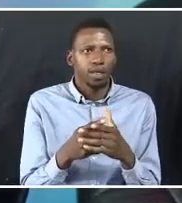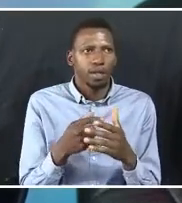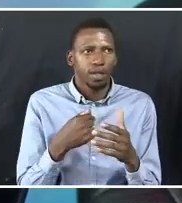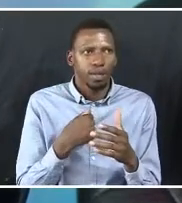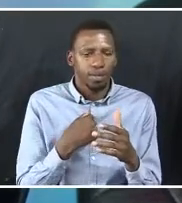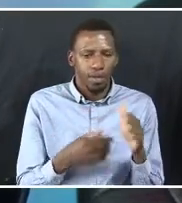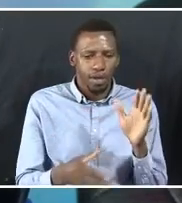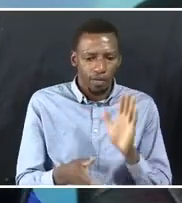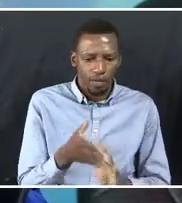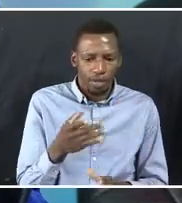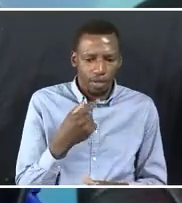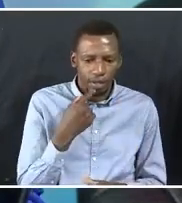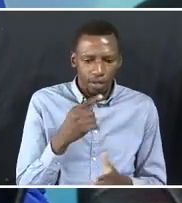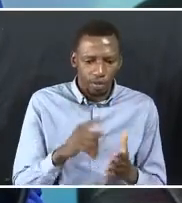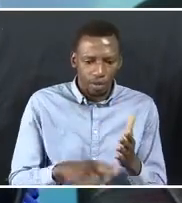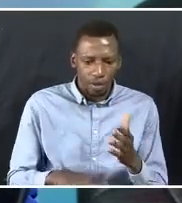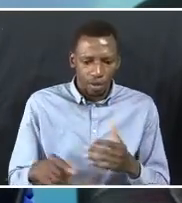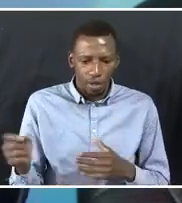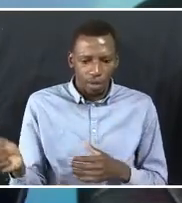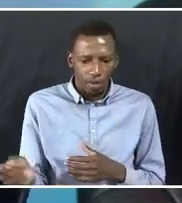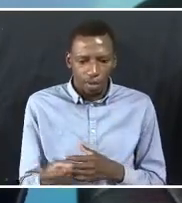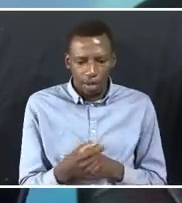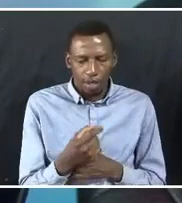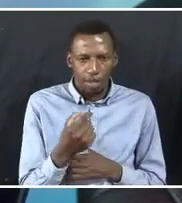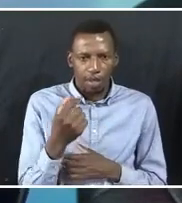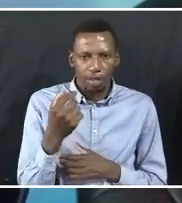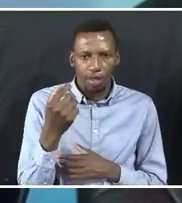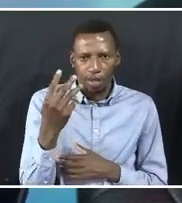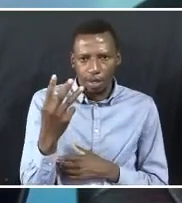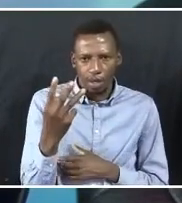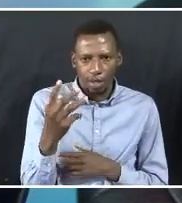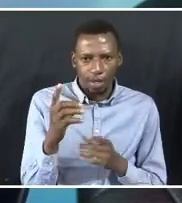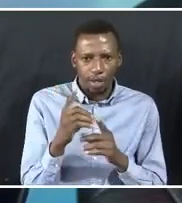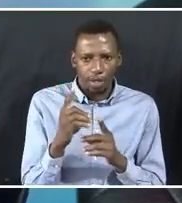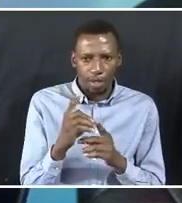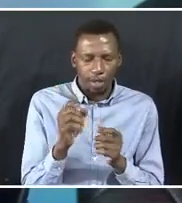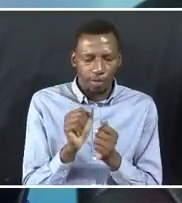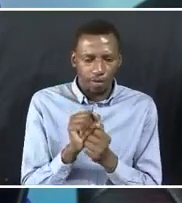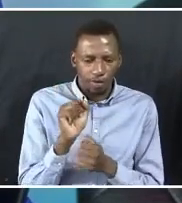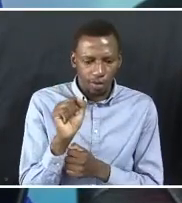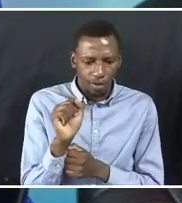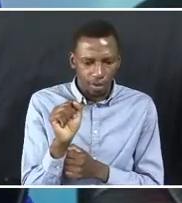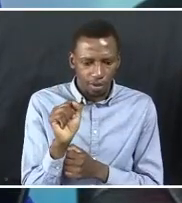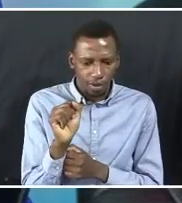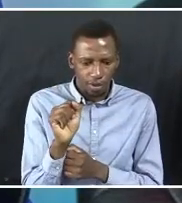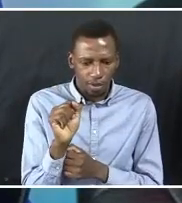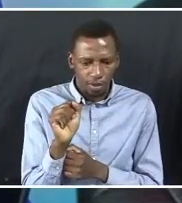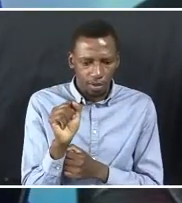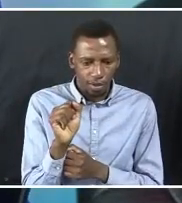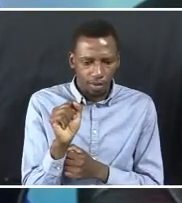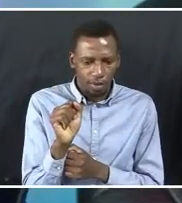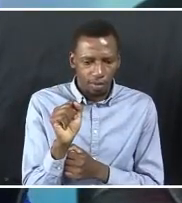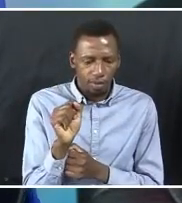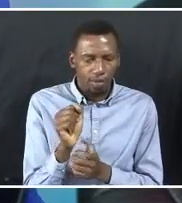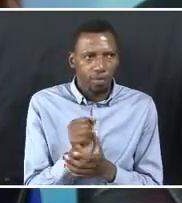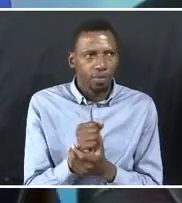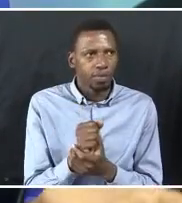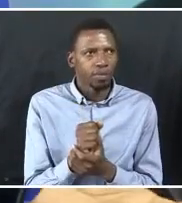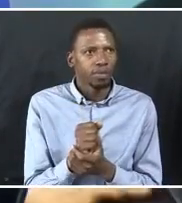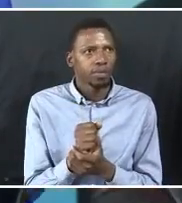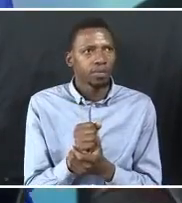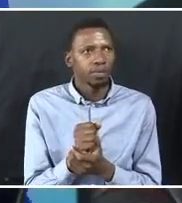in March, by March 15th. There is no doctor who told me we should go by March 15th. It was